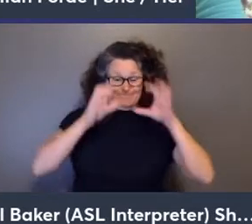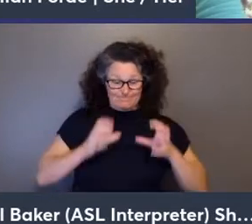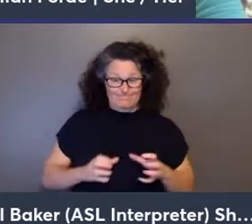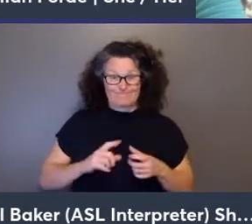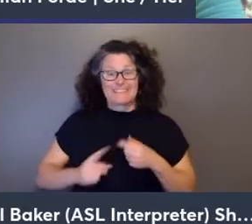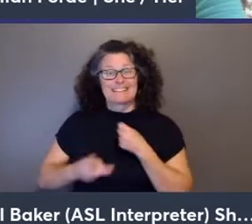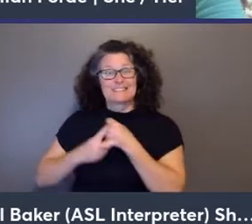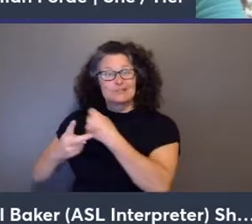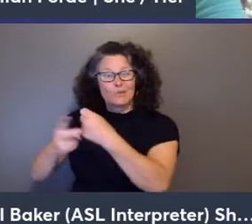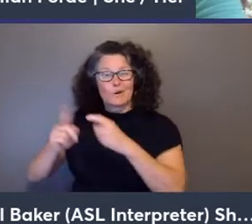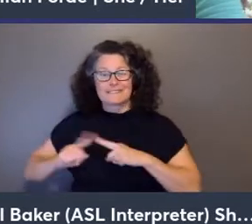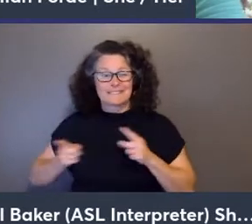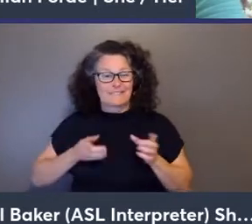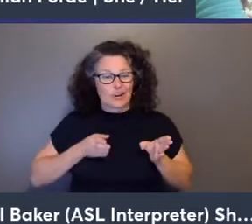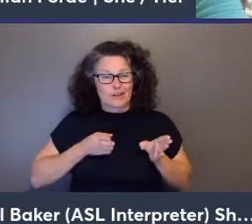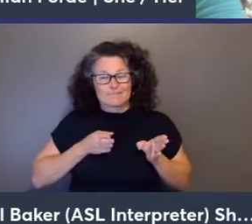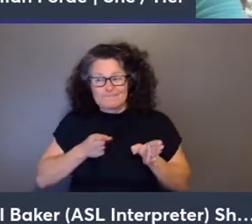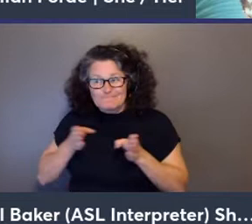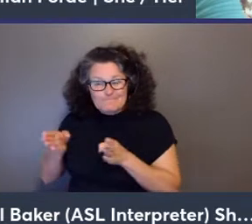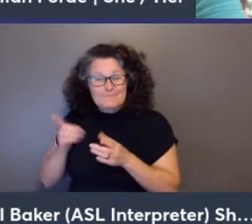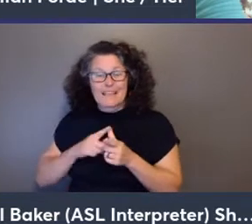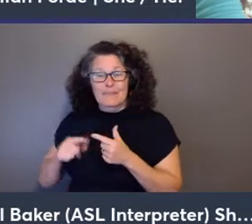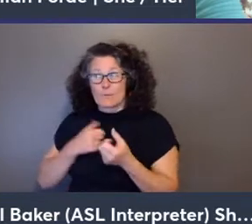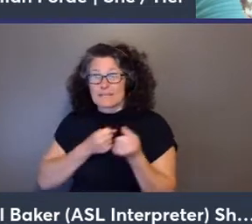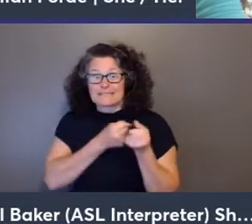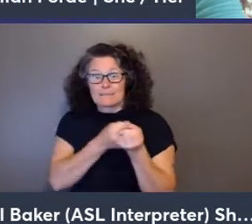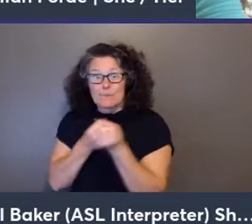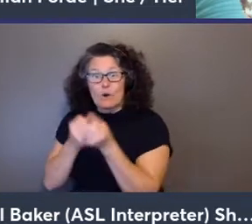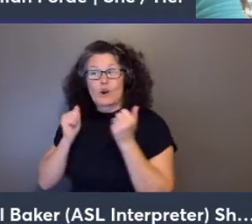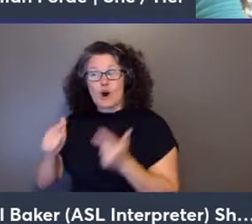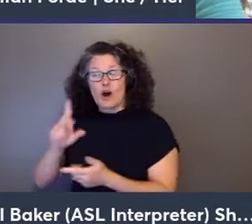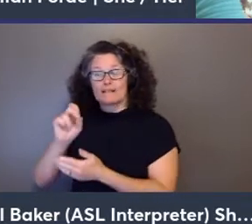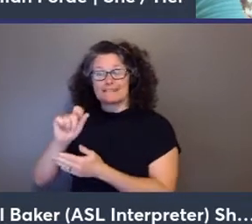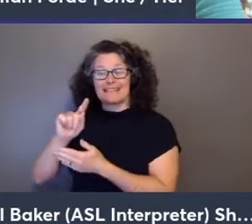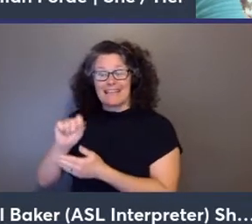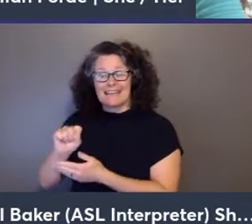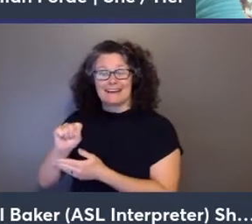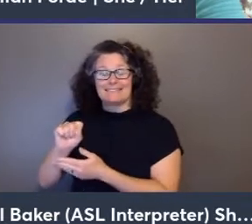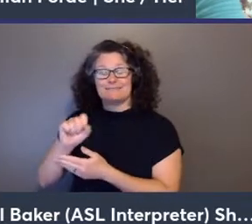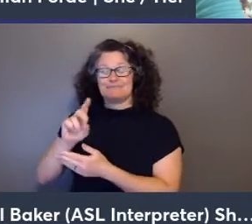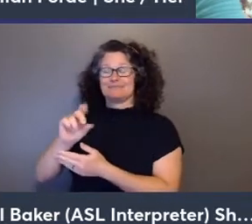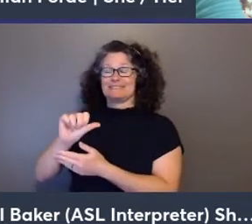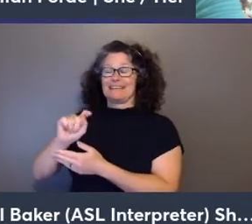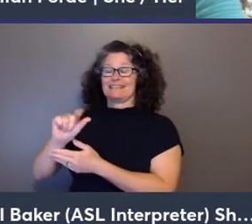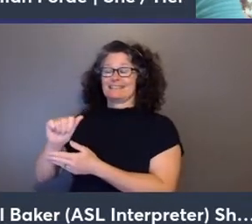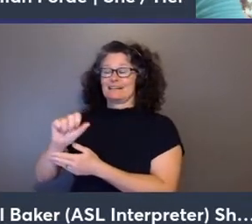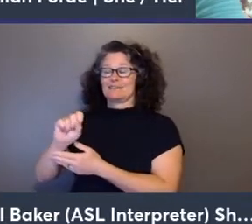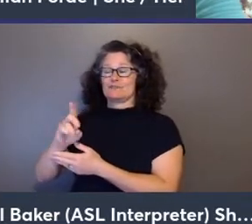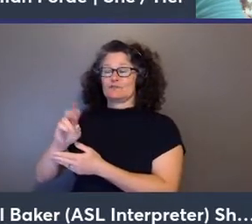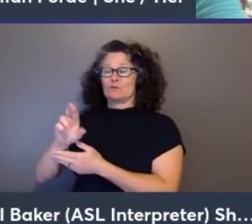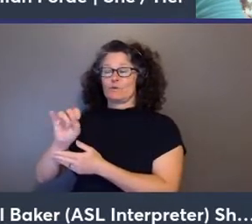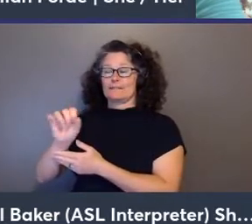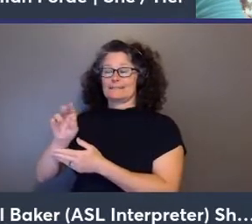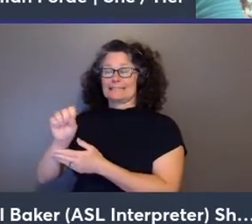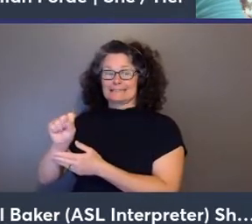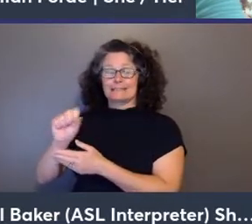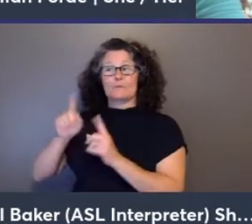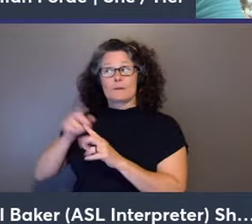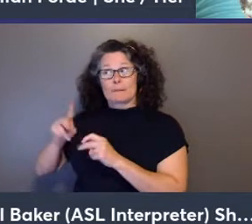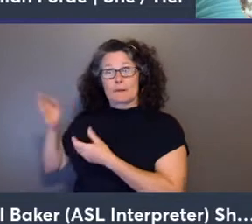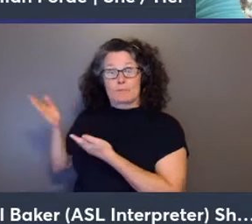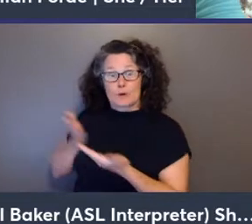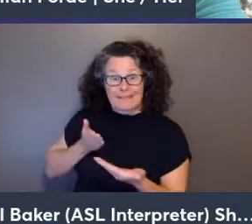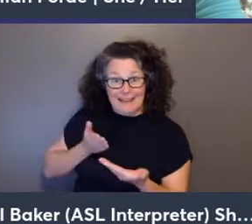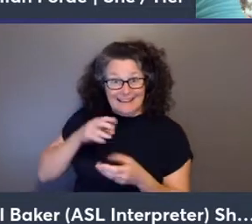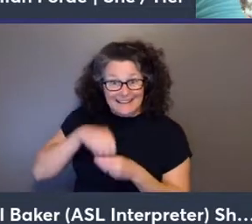in different data sources, and then we support all those data sources to pull data in. when people pour those data in, they combine the